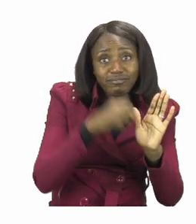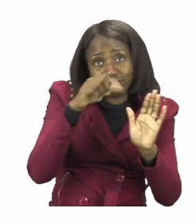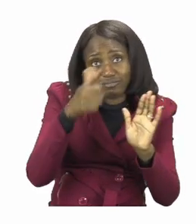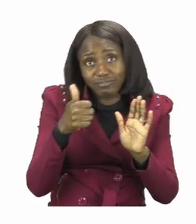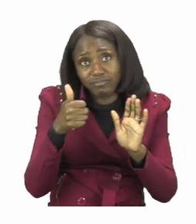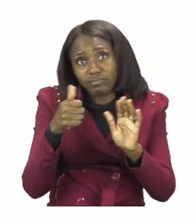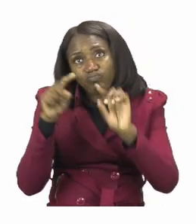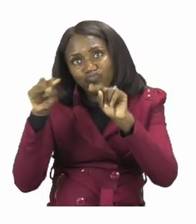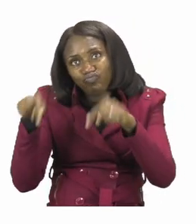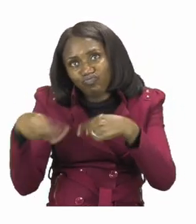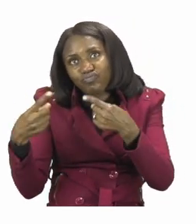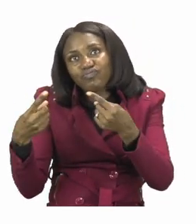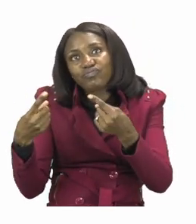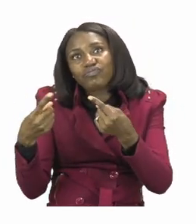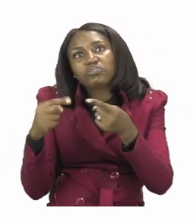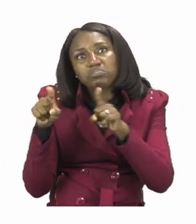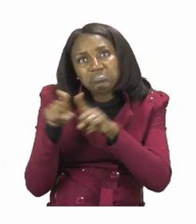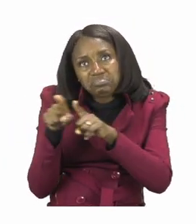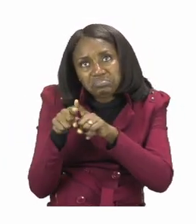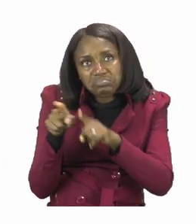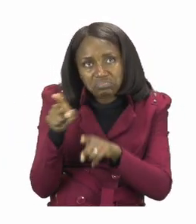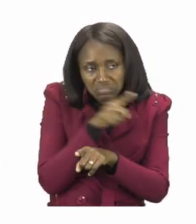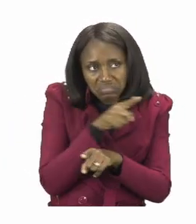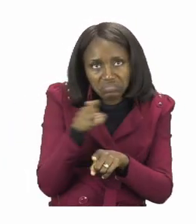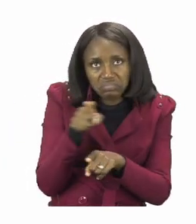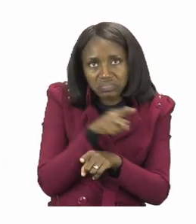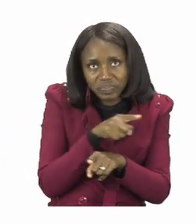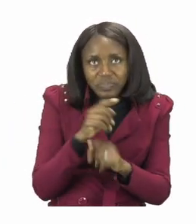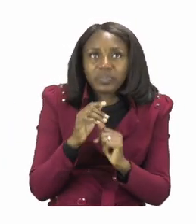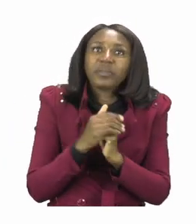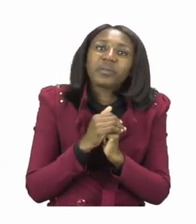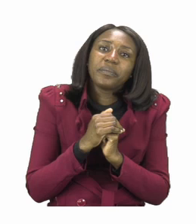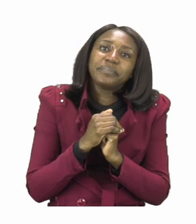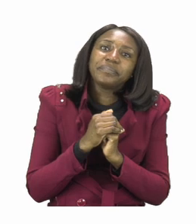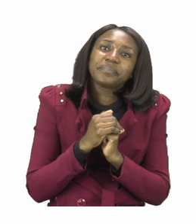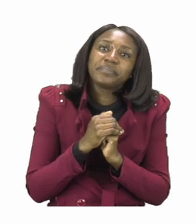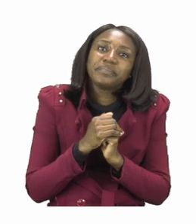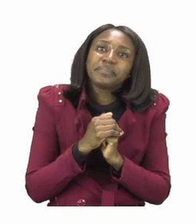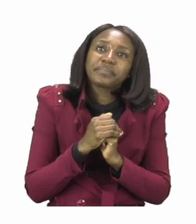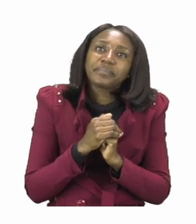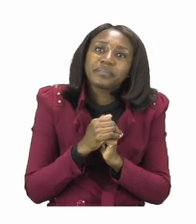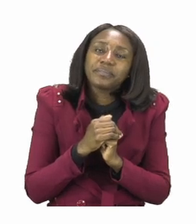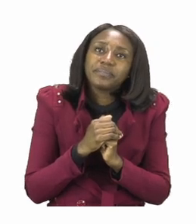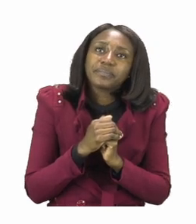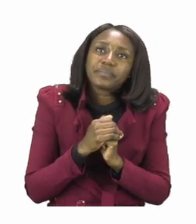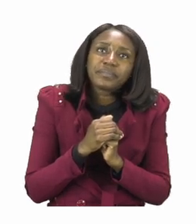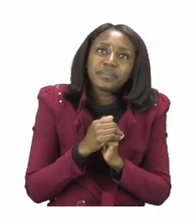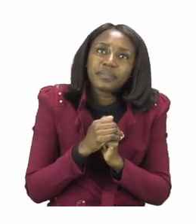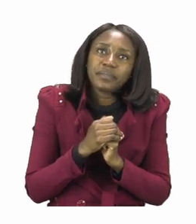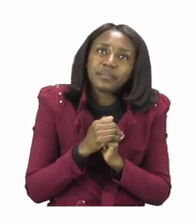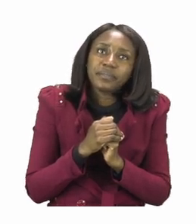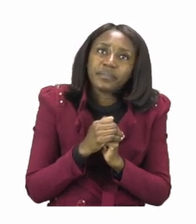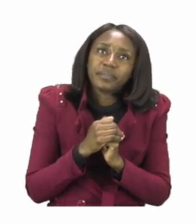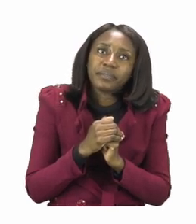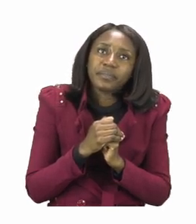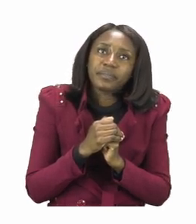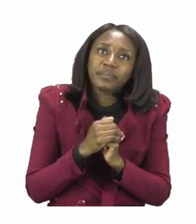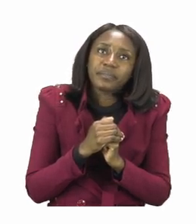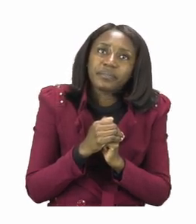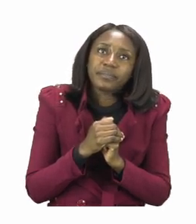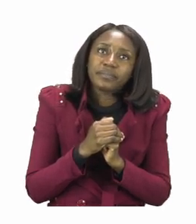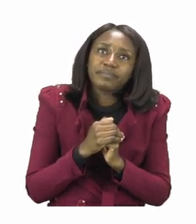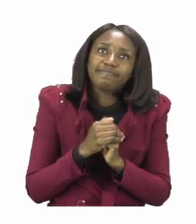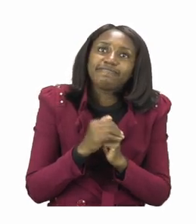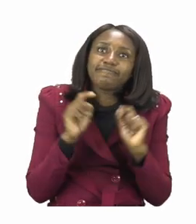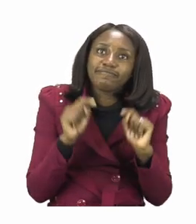And then on the other side, we have actual things that we can see in the world. So, it's our